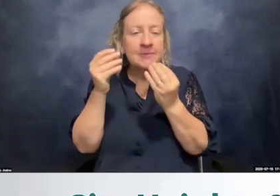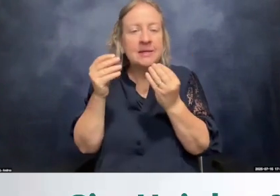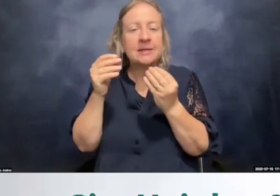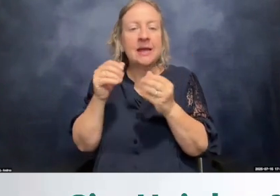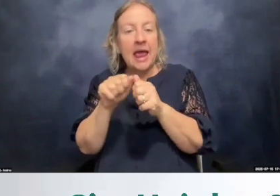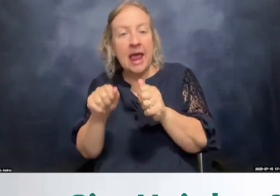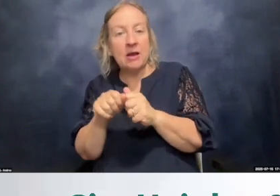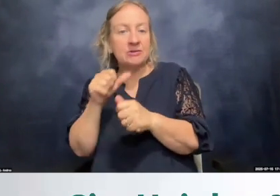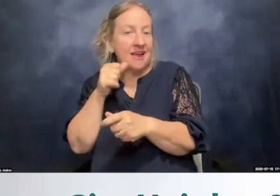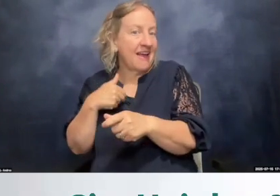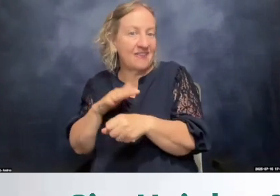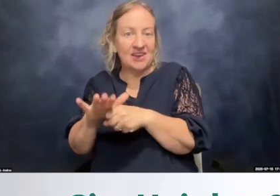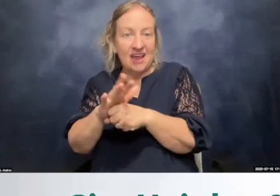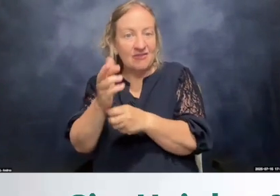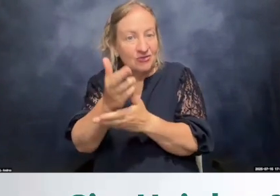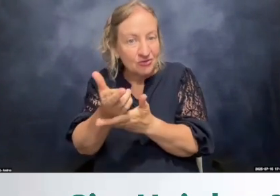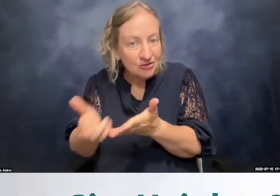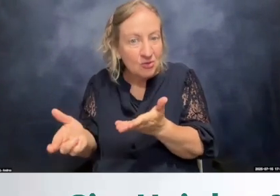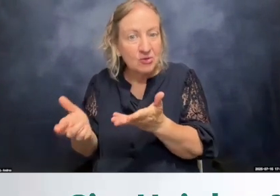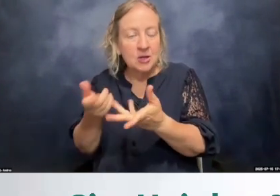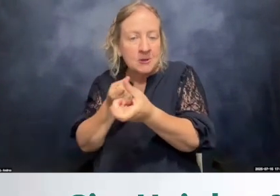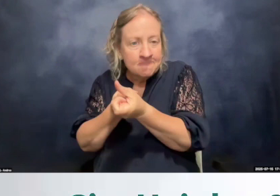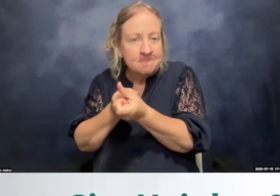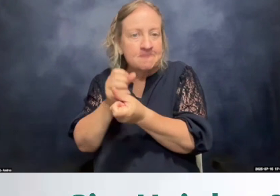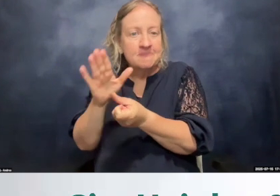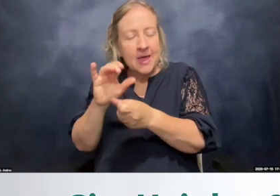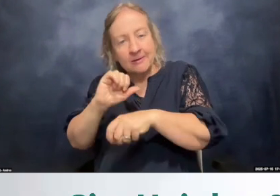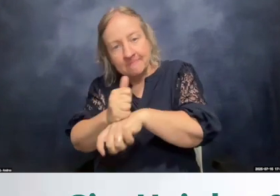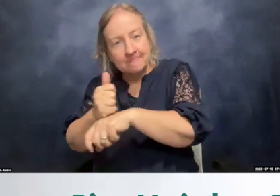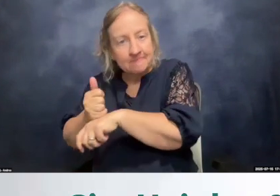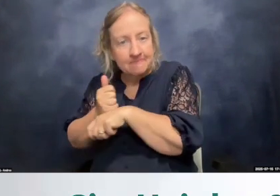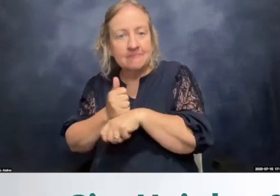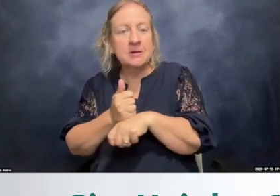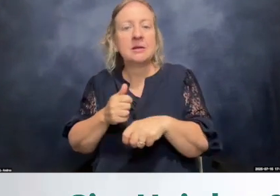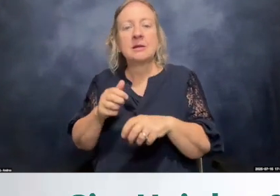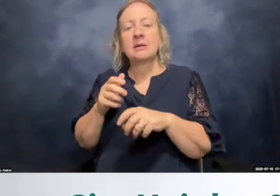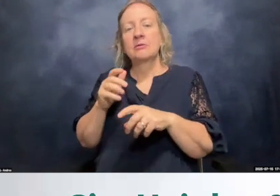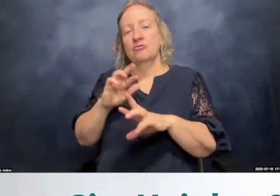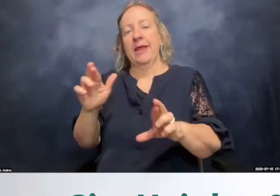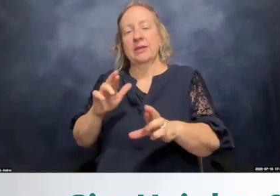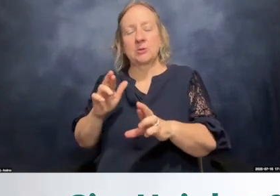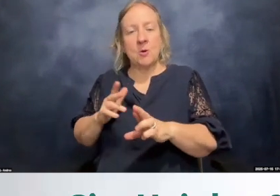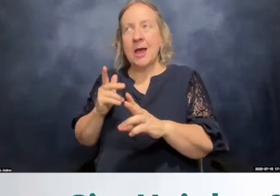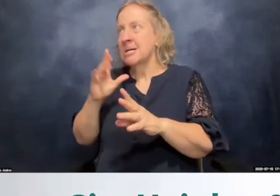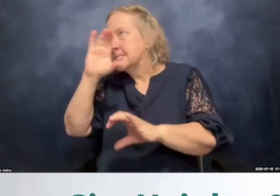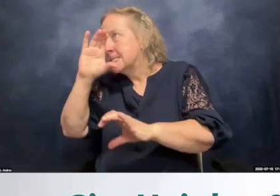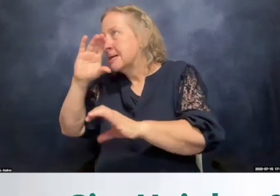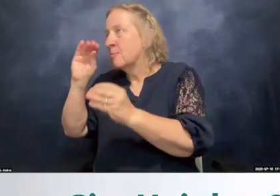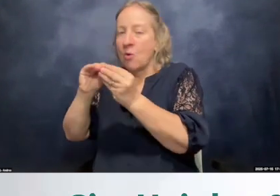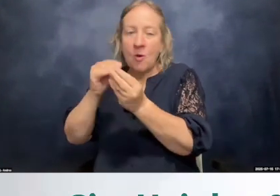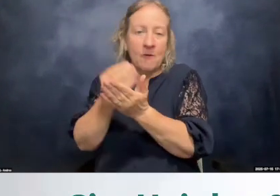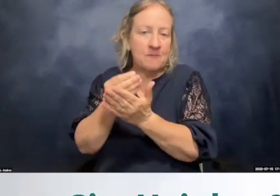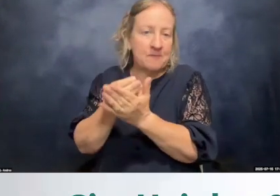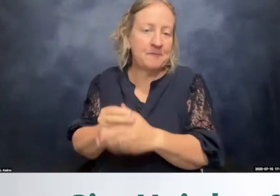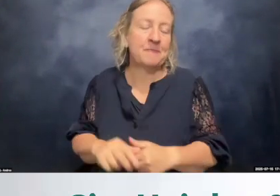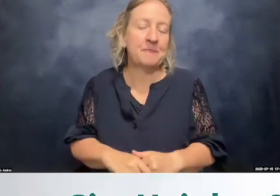that need help strengthening their foundation and getting ready to pursue larger funding opportunities. Grantees have told